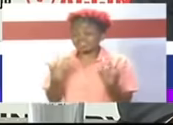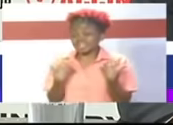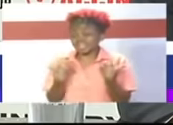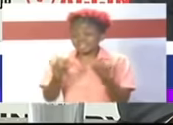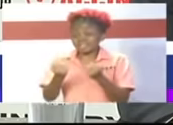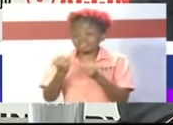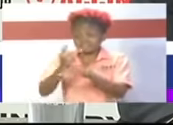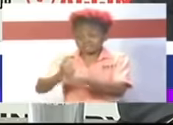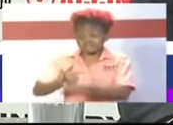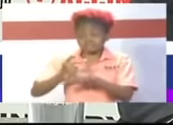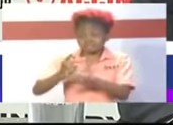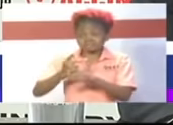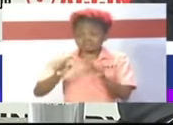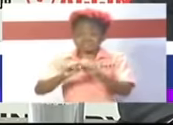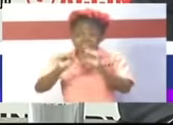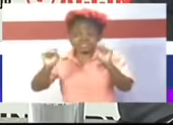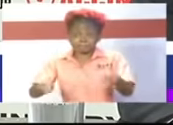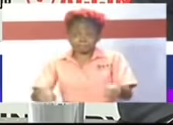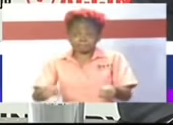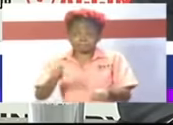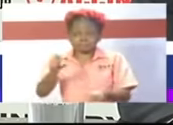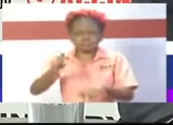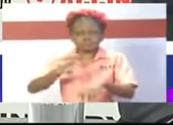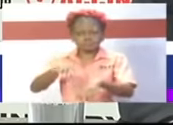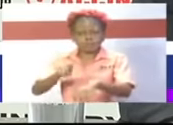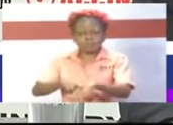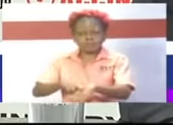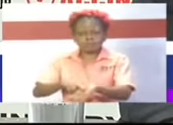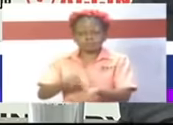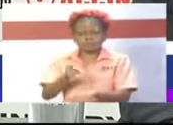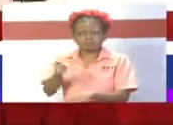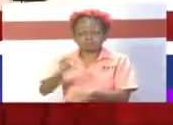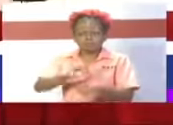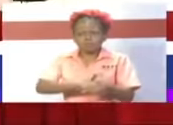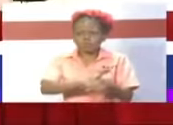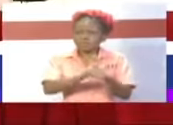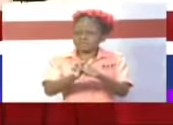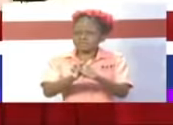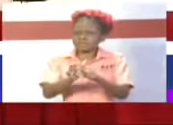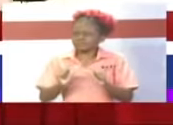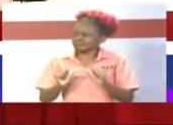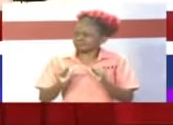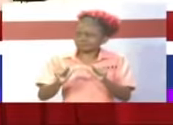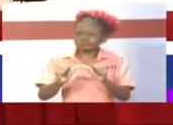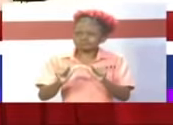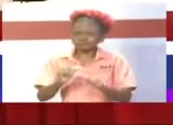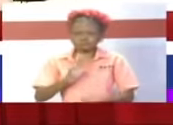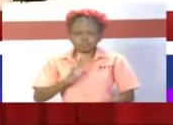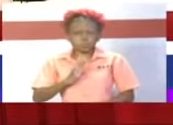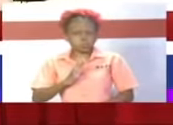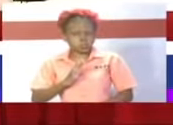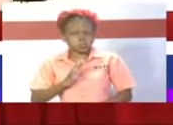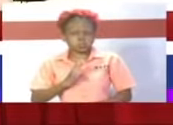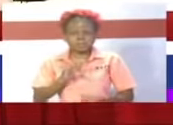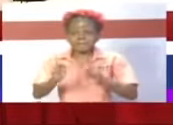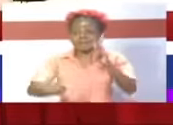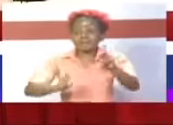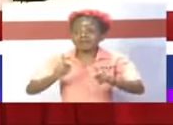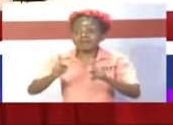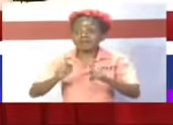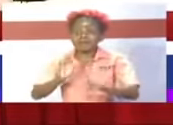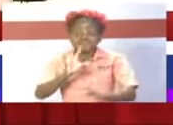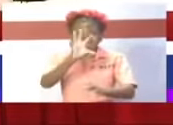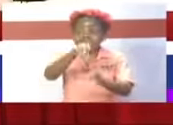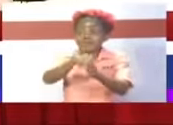healthcare system continues to benefit from that. Thank you very much, Dr. Hines. We move to AZP